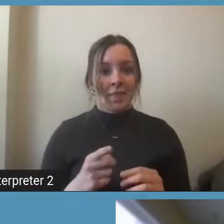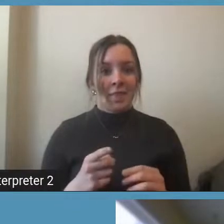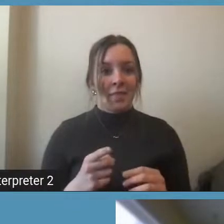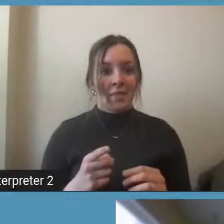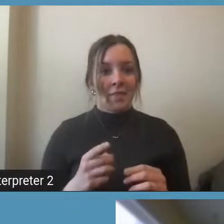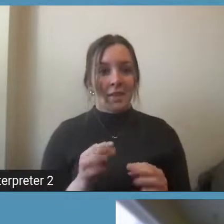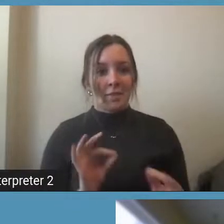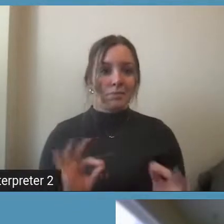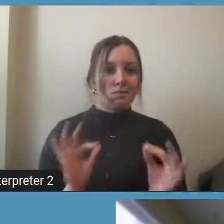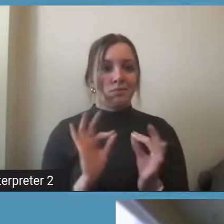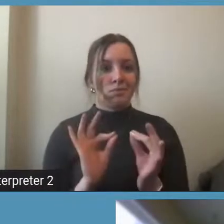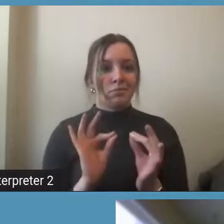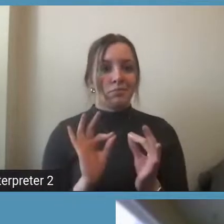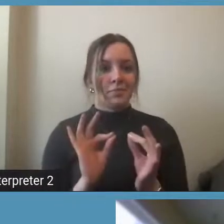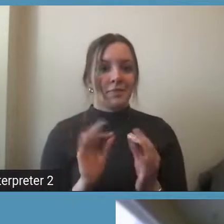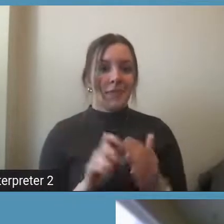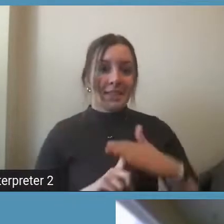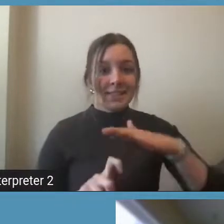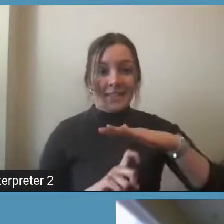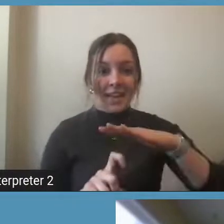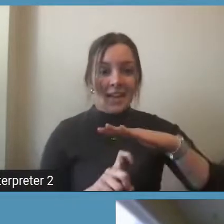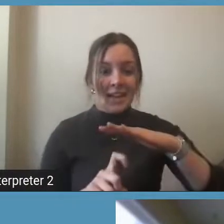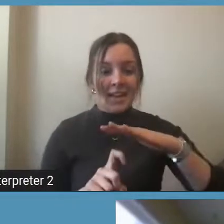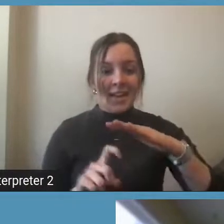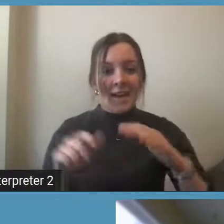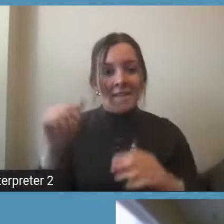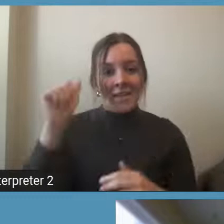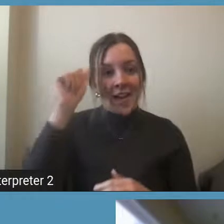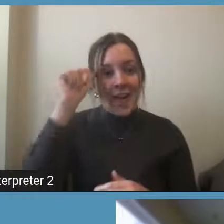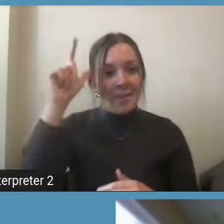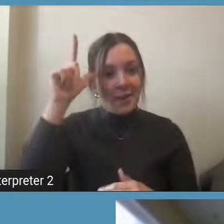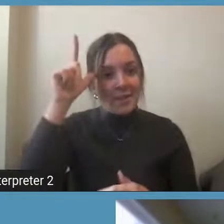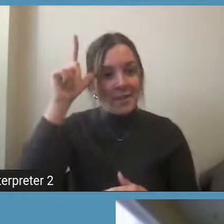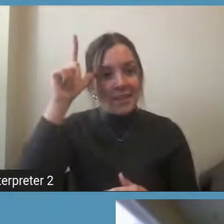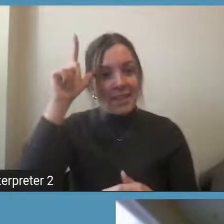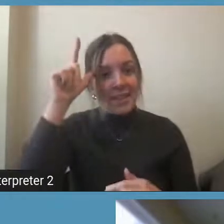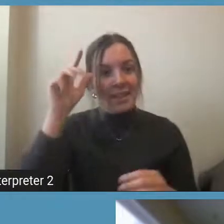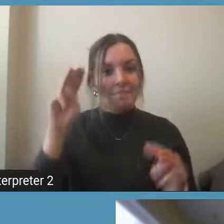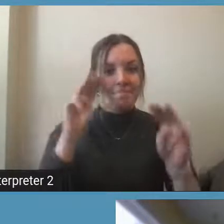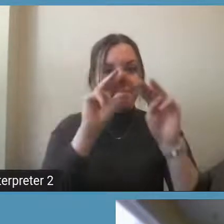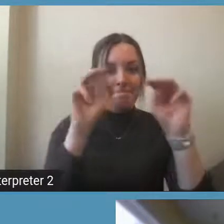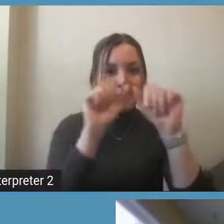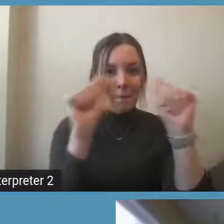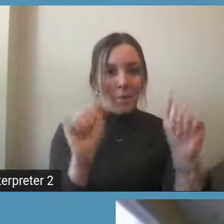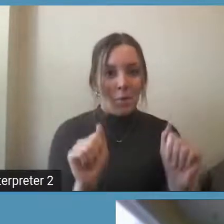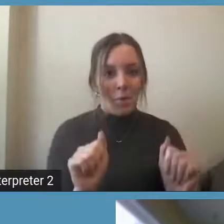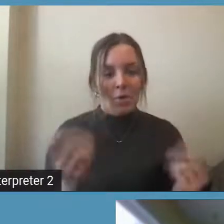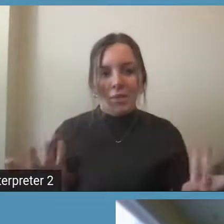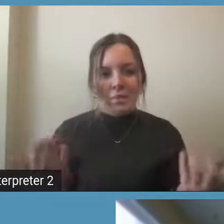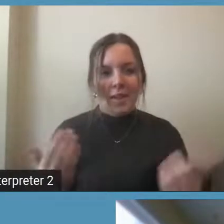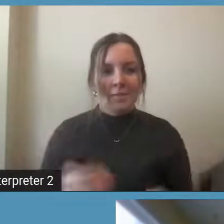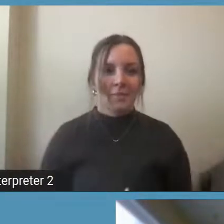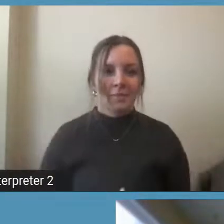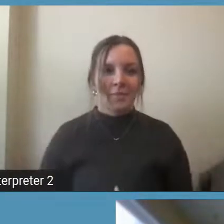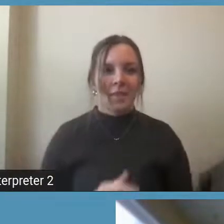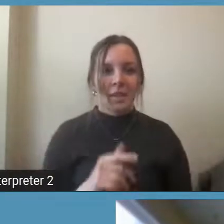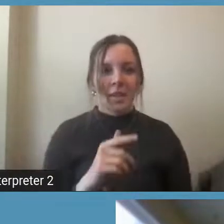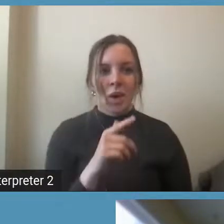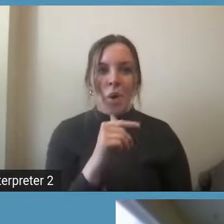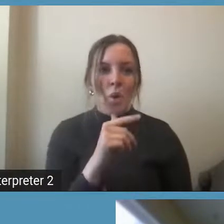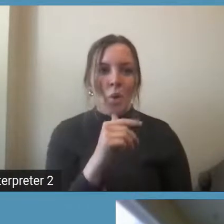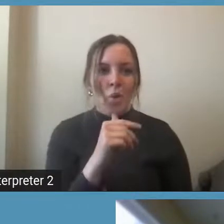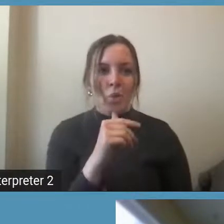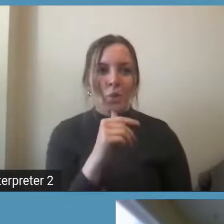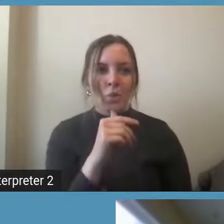Lincoln Memorial? And I can't tell you that. I mean, mine might be better, someone else's, but who's the authority that defines that that's the